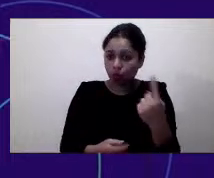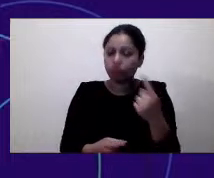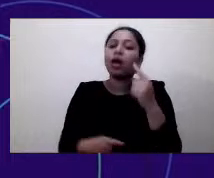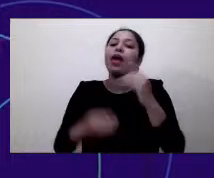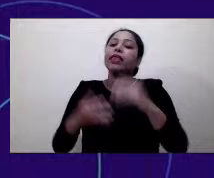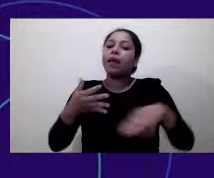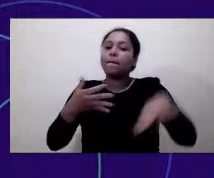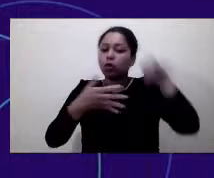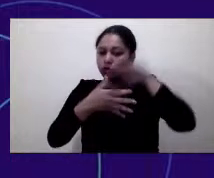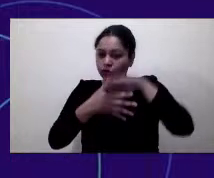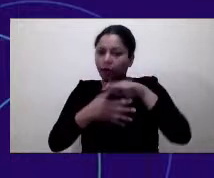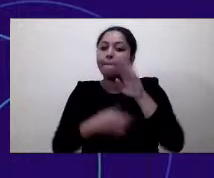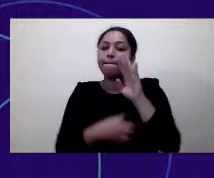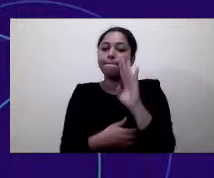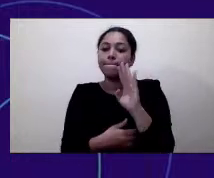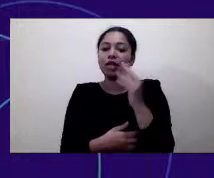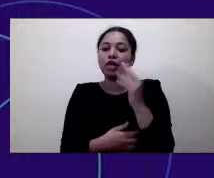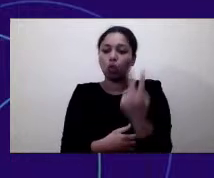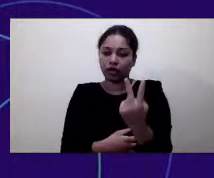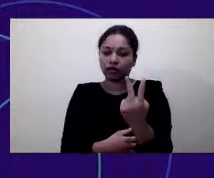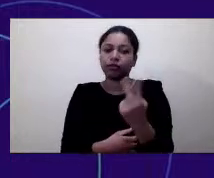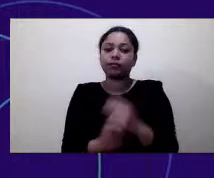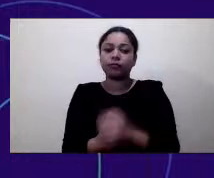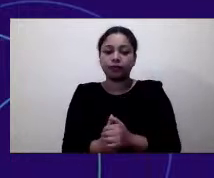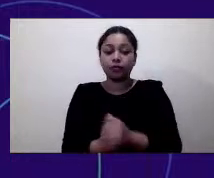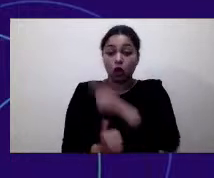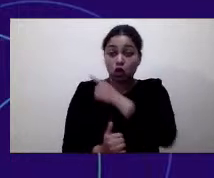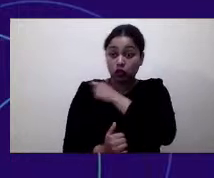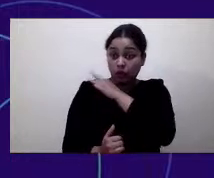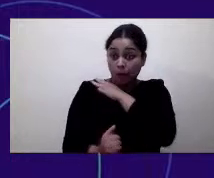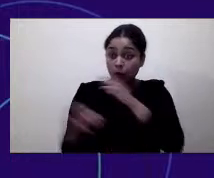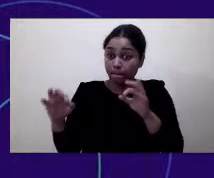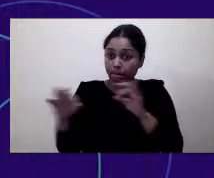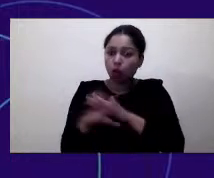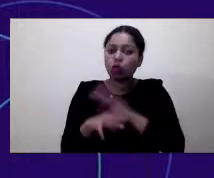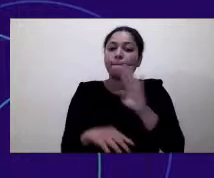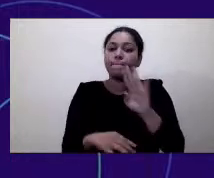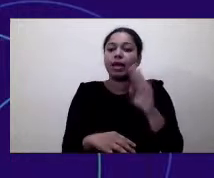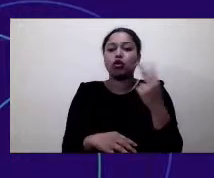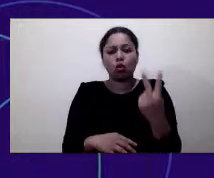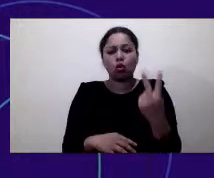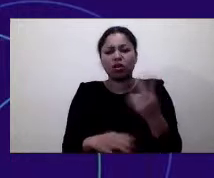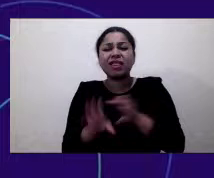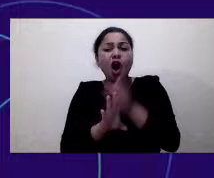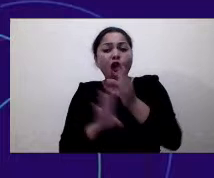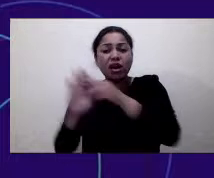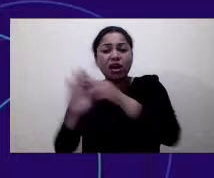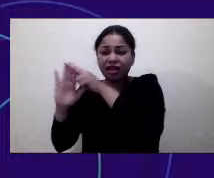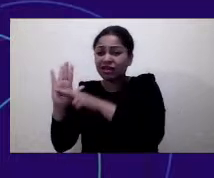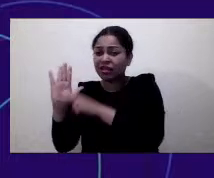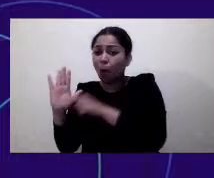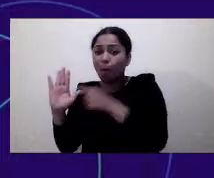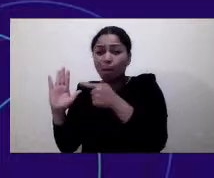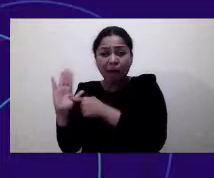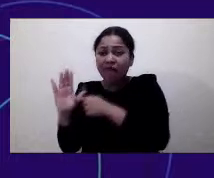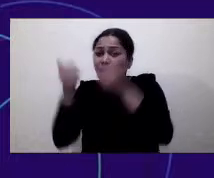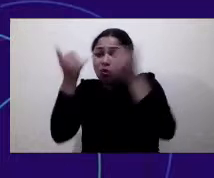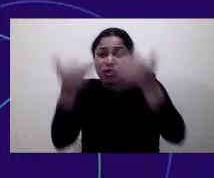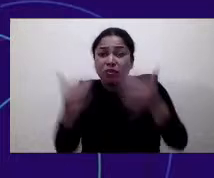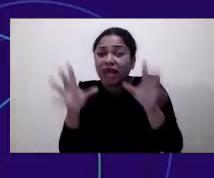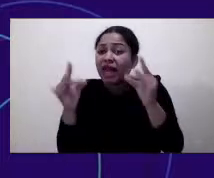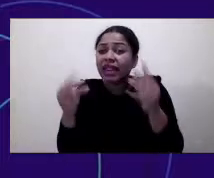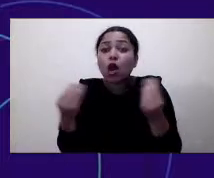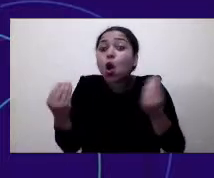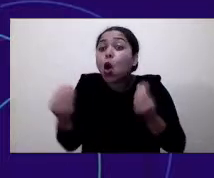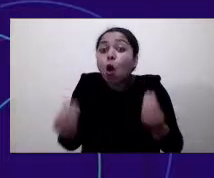Right. So the guidelines, they suggest that, but they don't really know explain how to implement that, and they don't go over the difference between